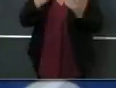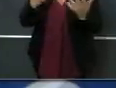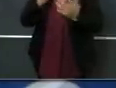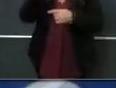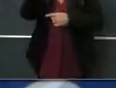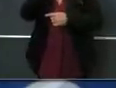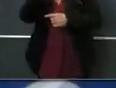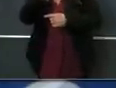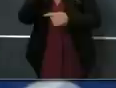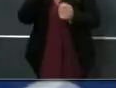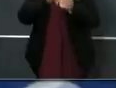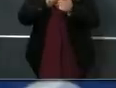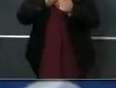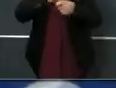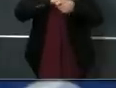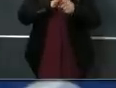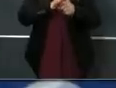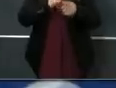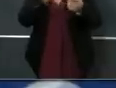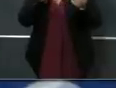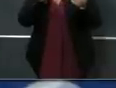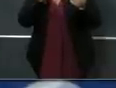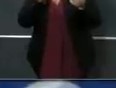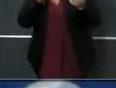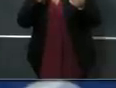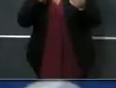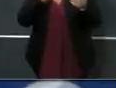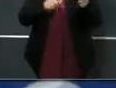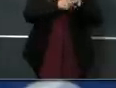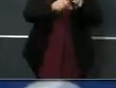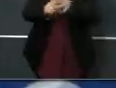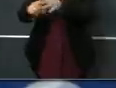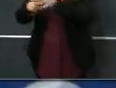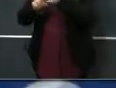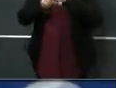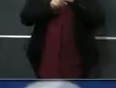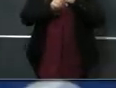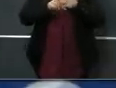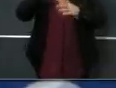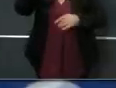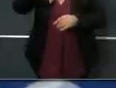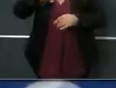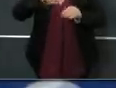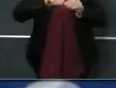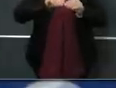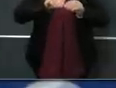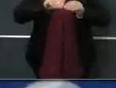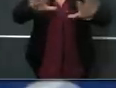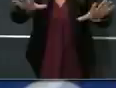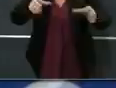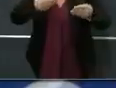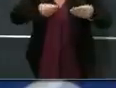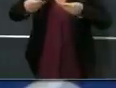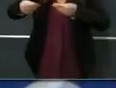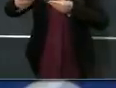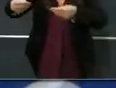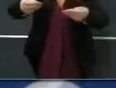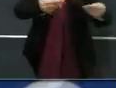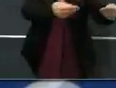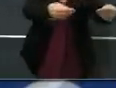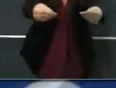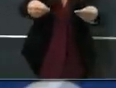virus is at any given point and whether or not it is being transmitted and whether or not we're seeing a reduction